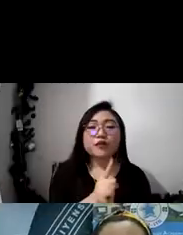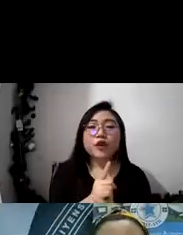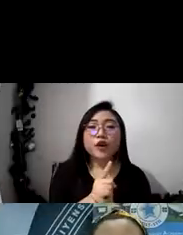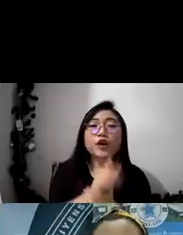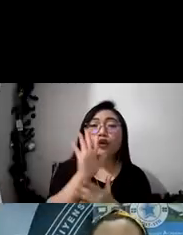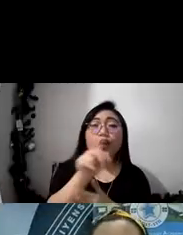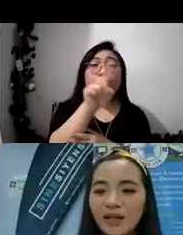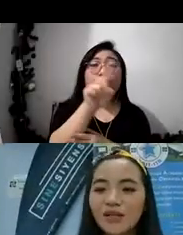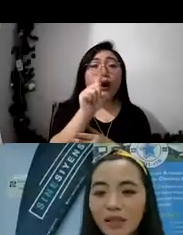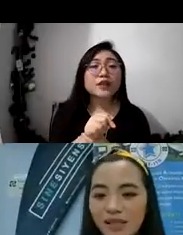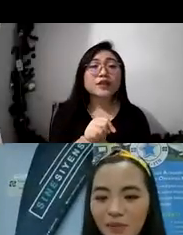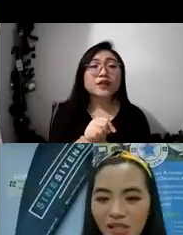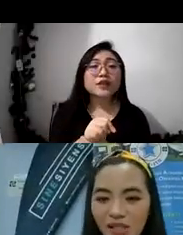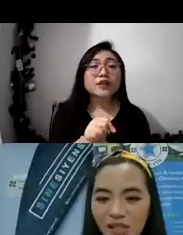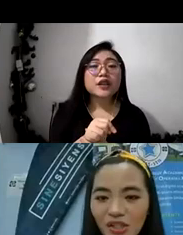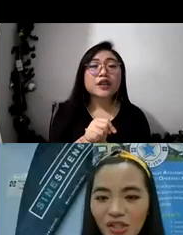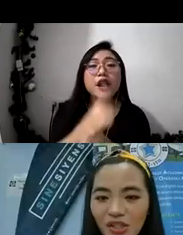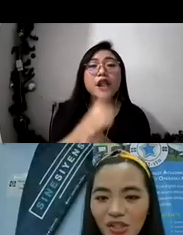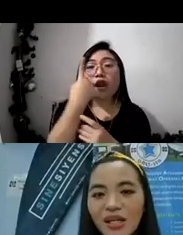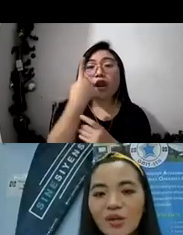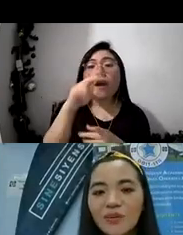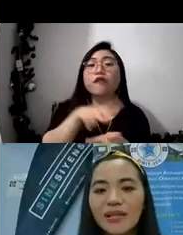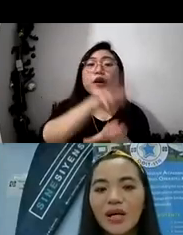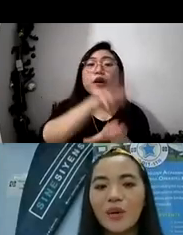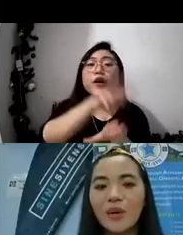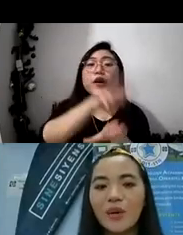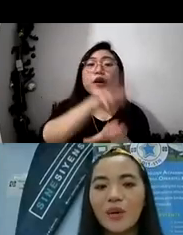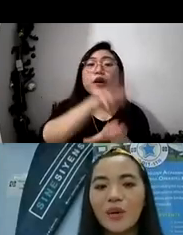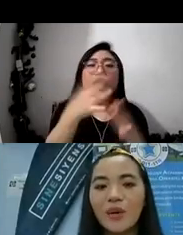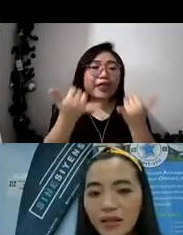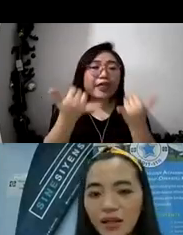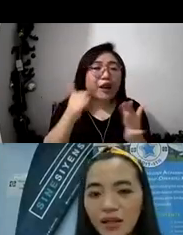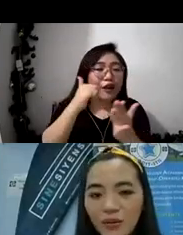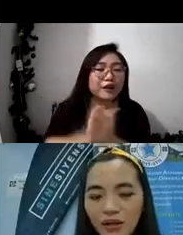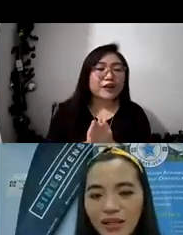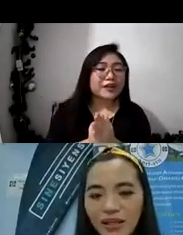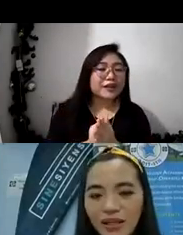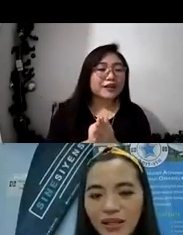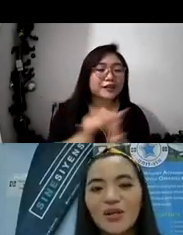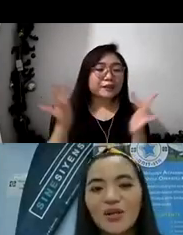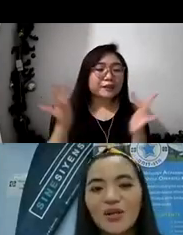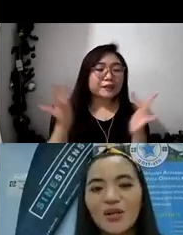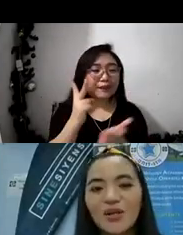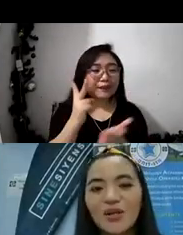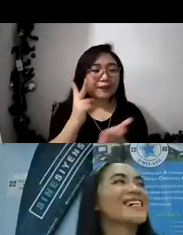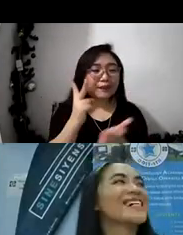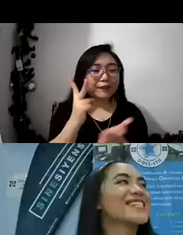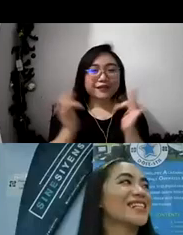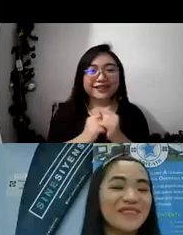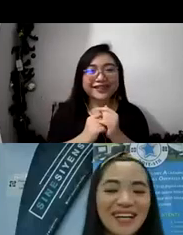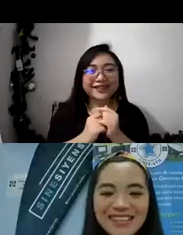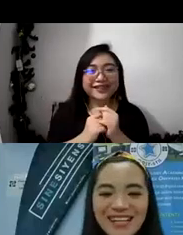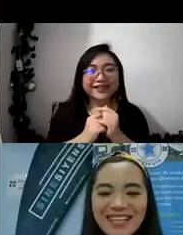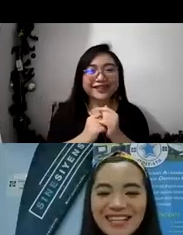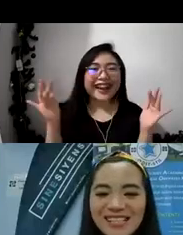questions, for your participation. We will now have the virtual awarding of